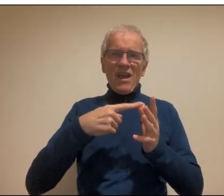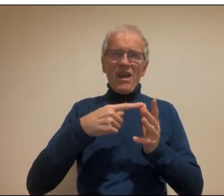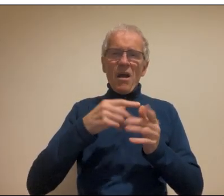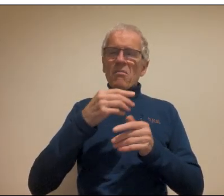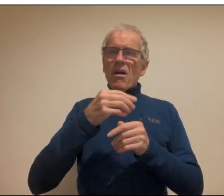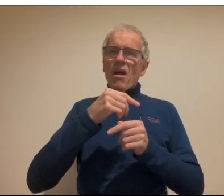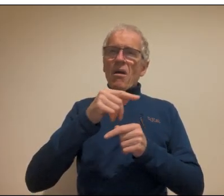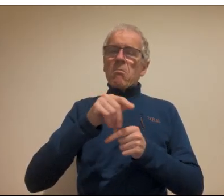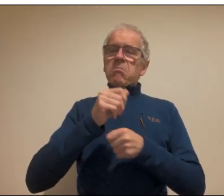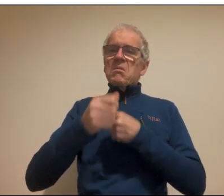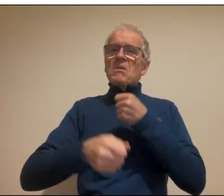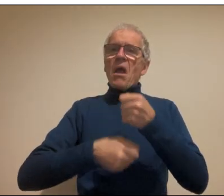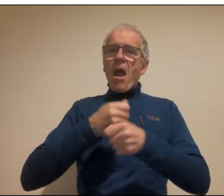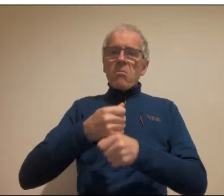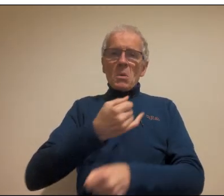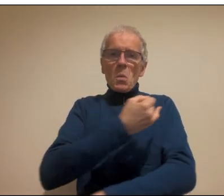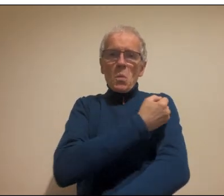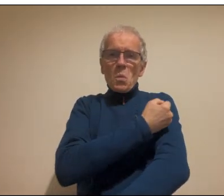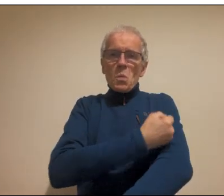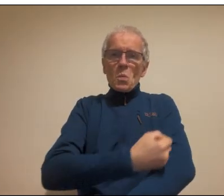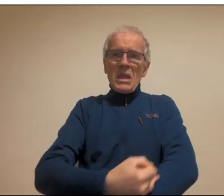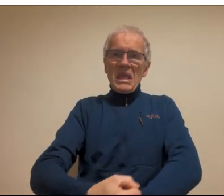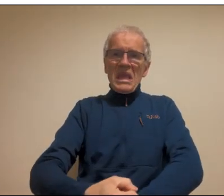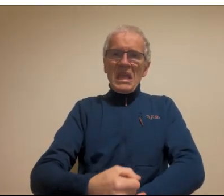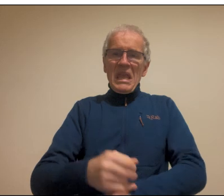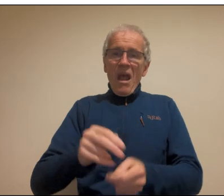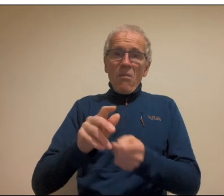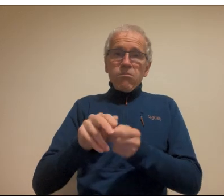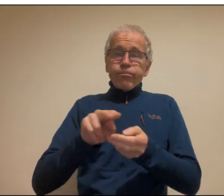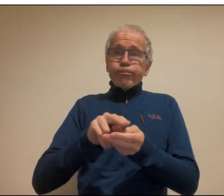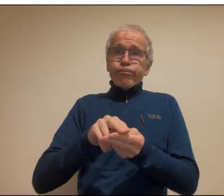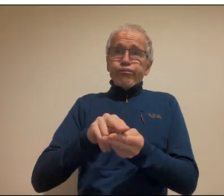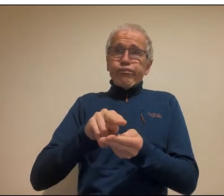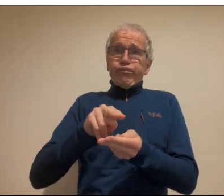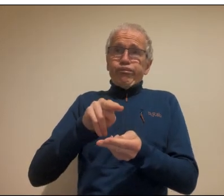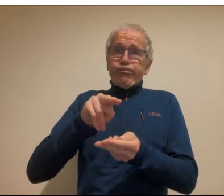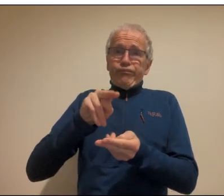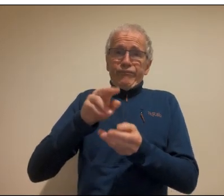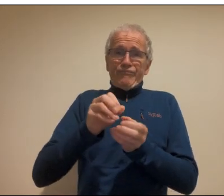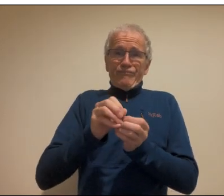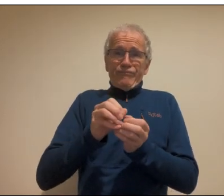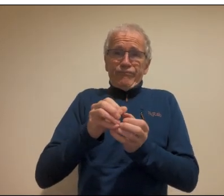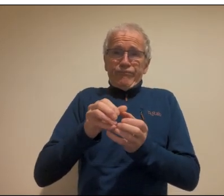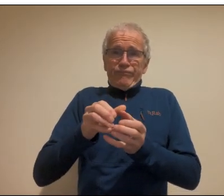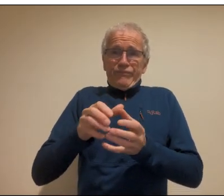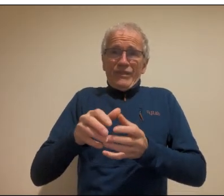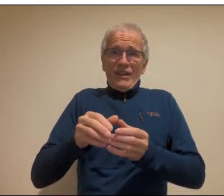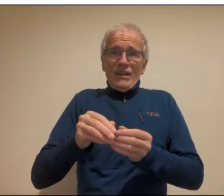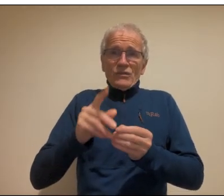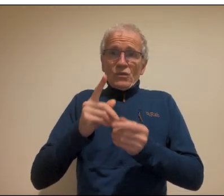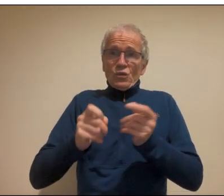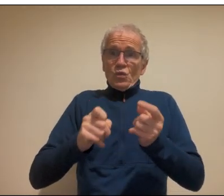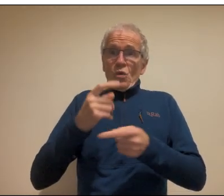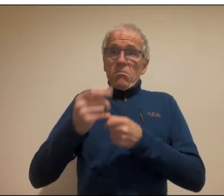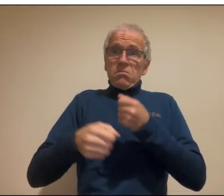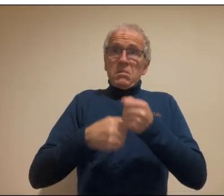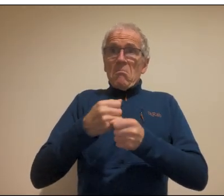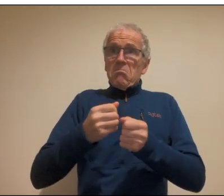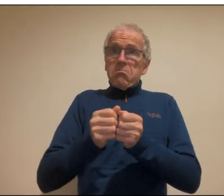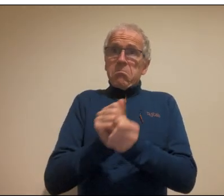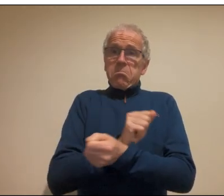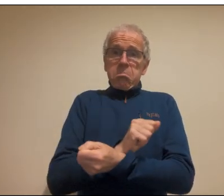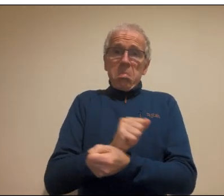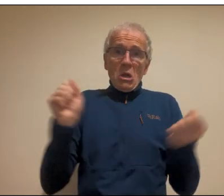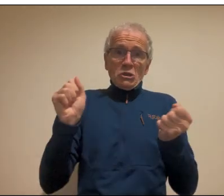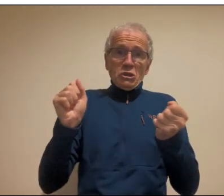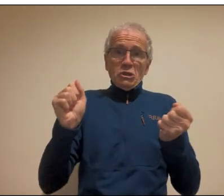An aortic aneurysm is where the aorta becomes weakened and bulges outwards. It has no symptoms but